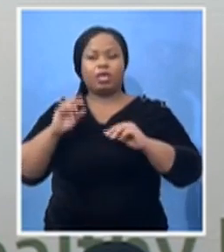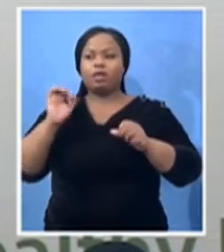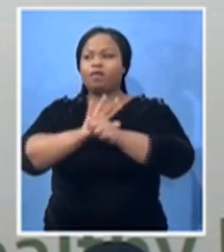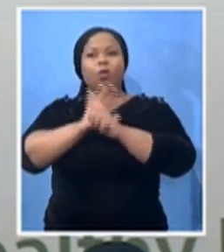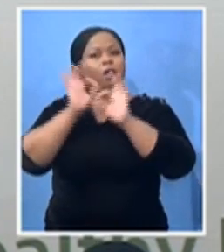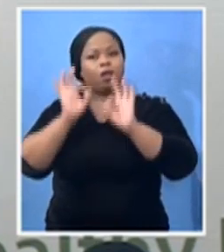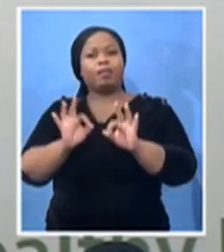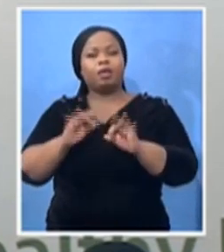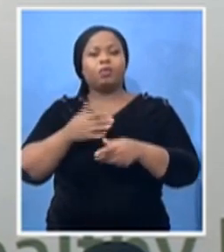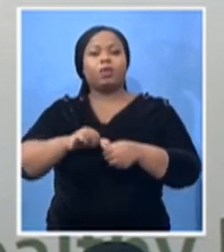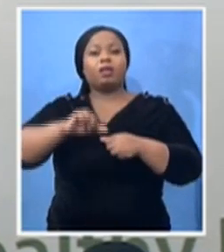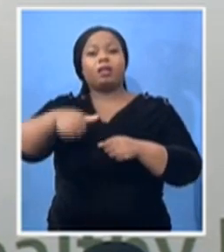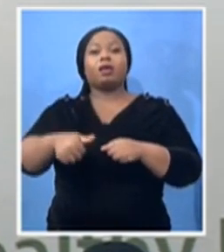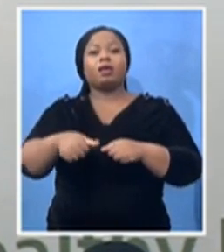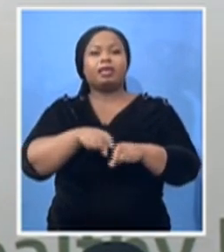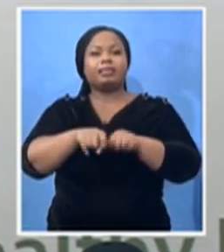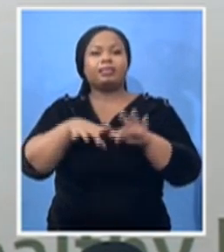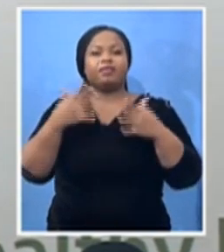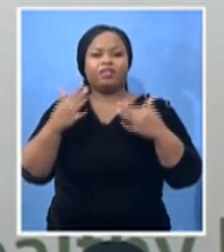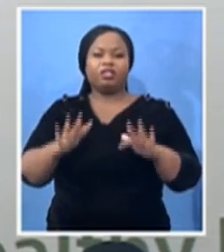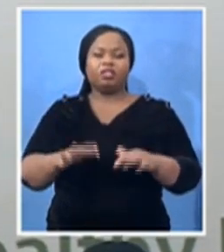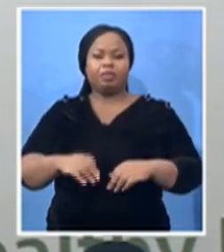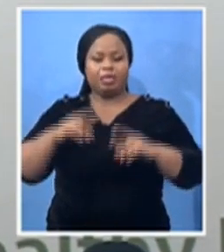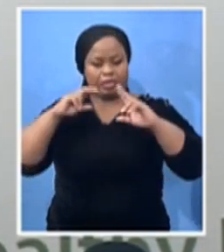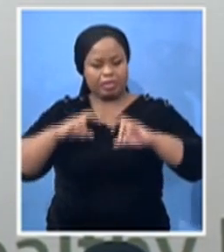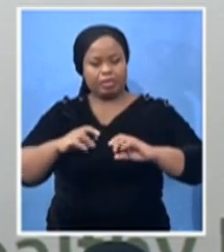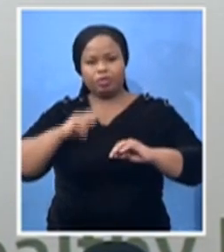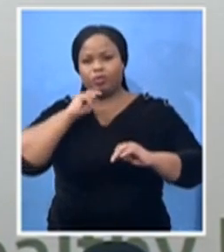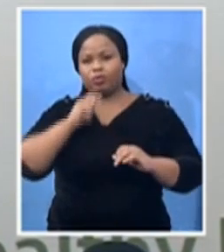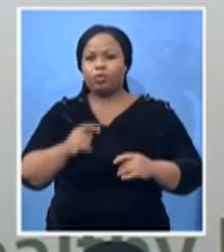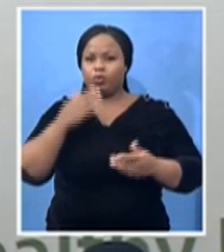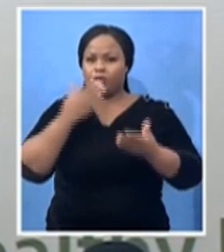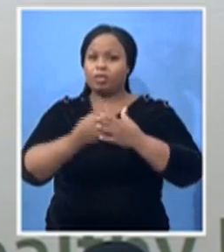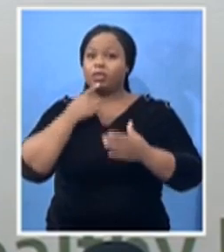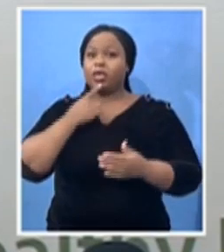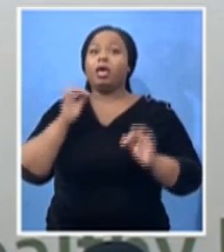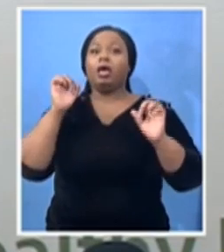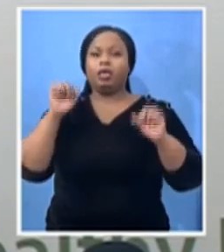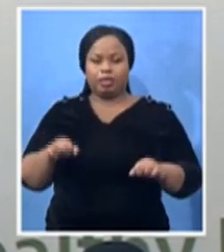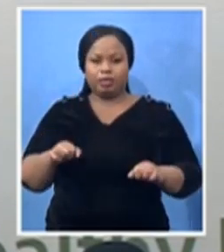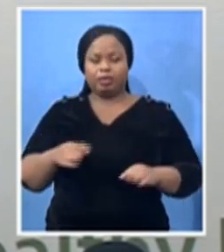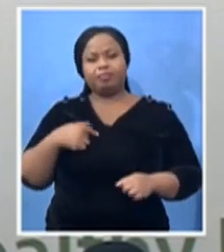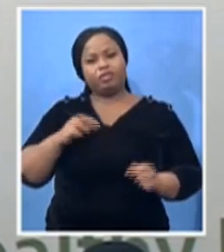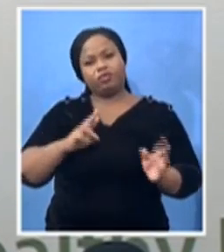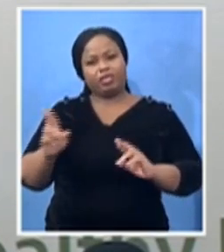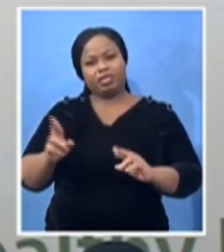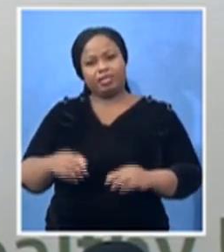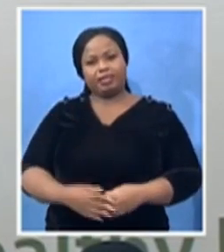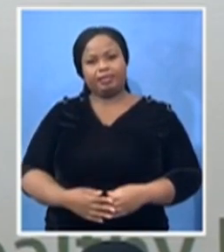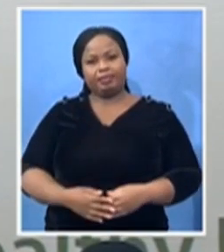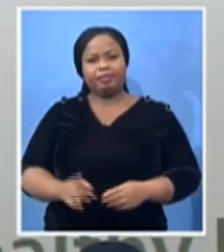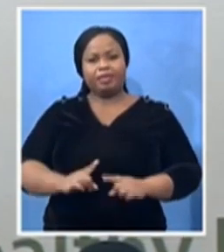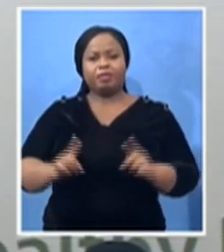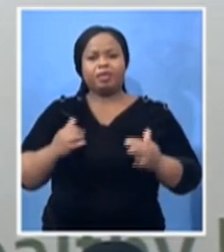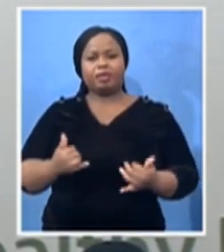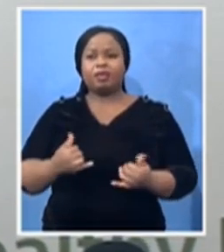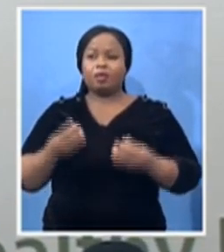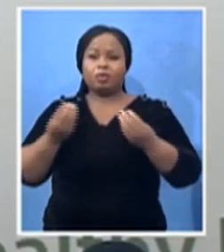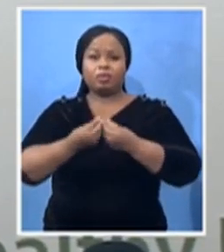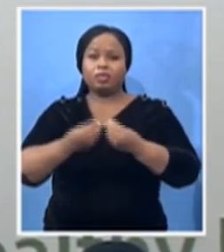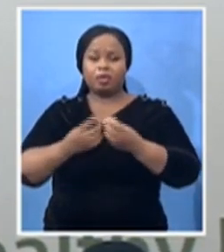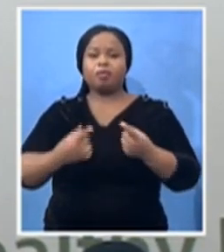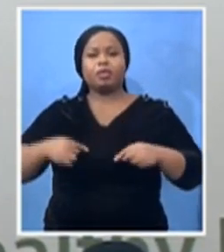retrospect able to say that yes, indeed I was ready. But it's something that we are going to try and do,